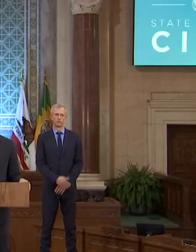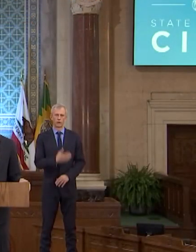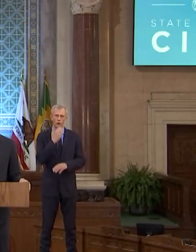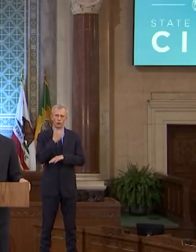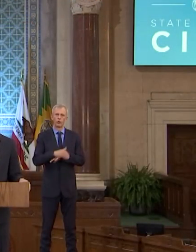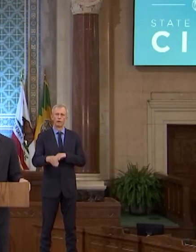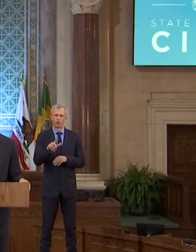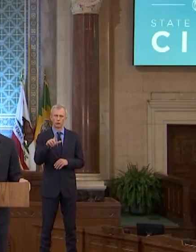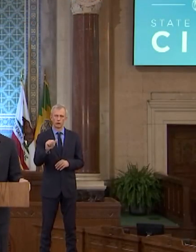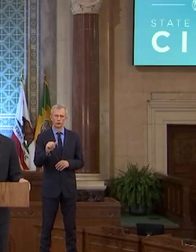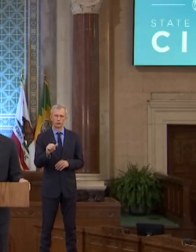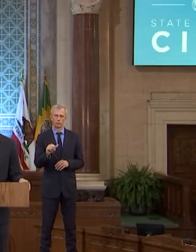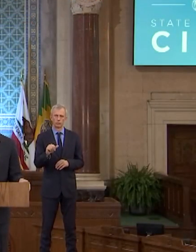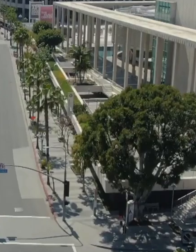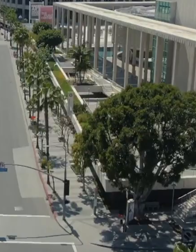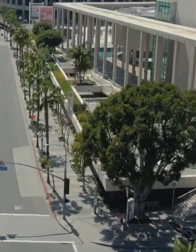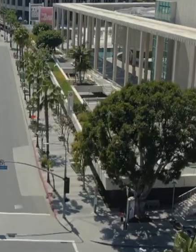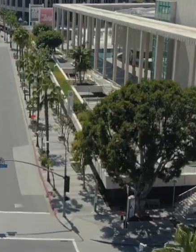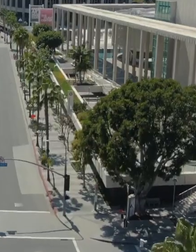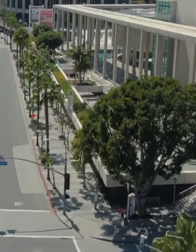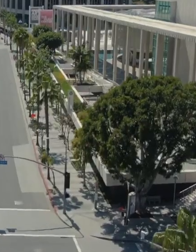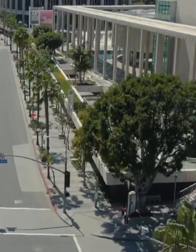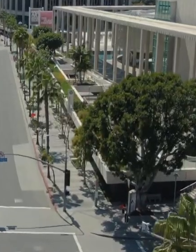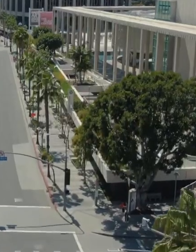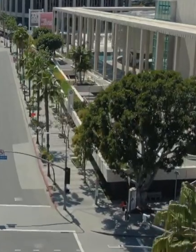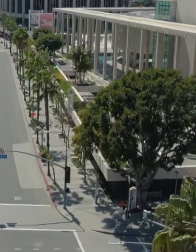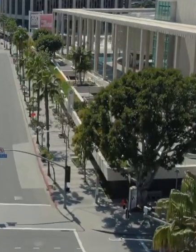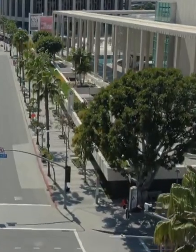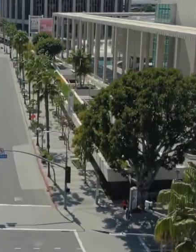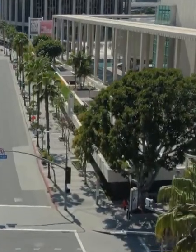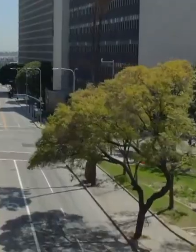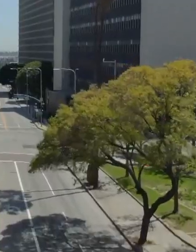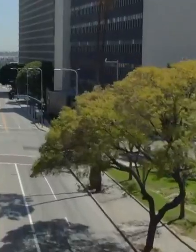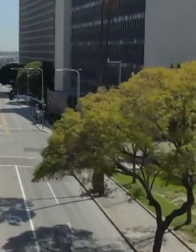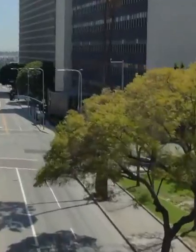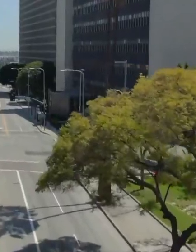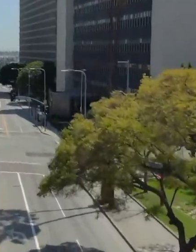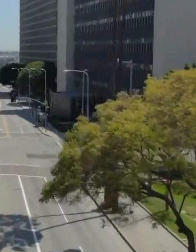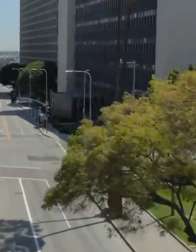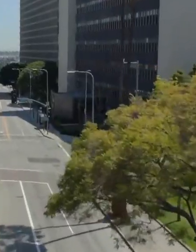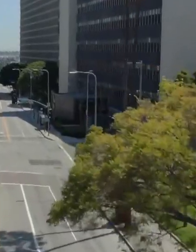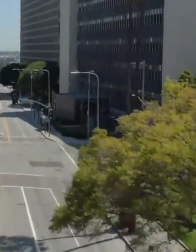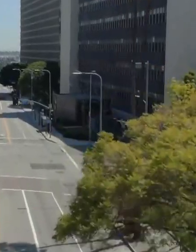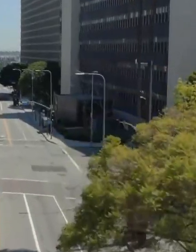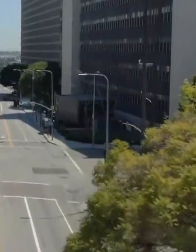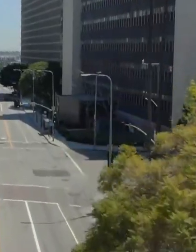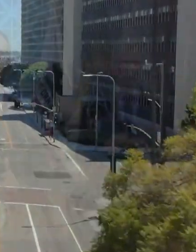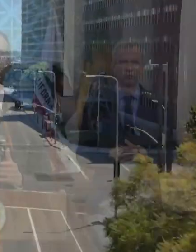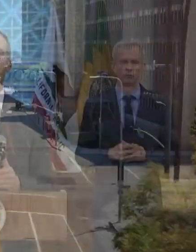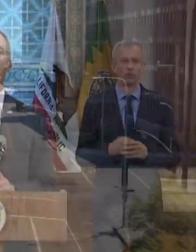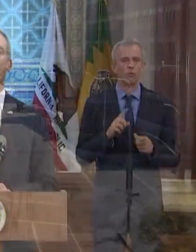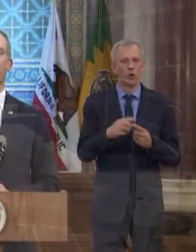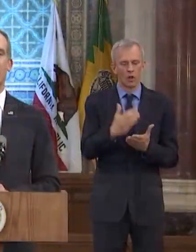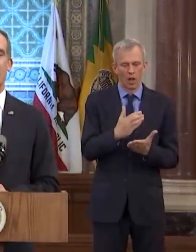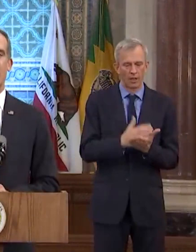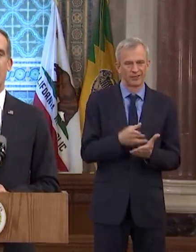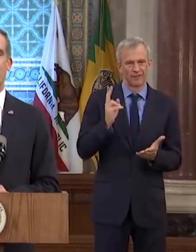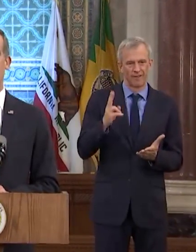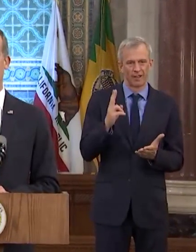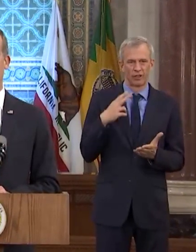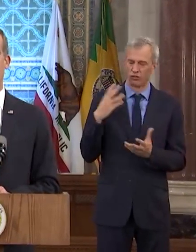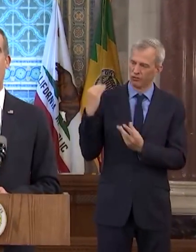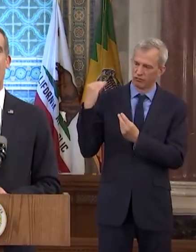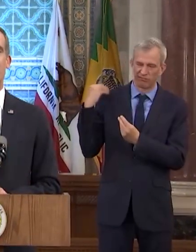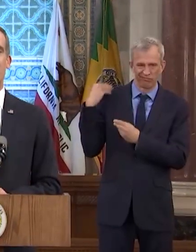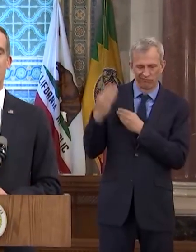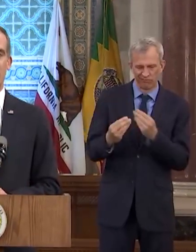Good evening, Los Angeles. 46 days ago, our world changed. The lessons of history taught us that